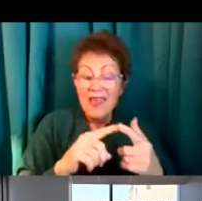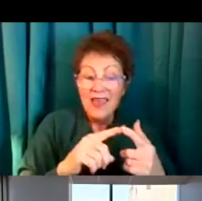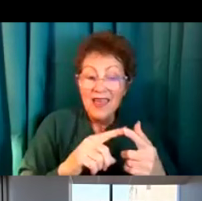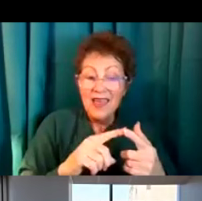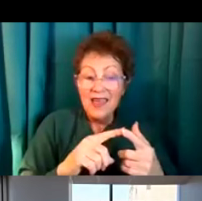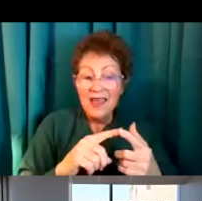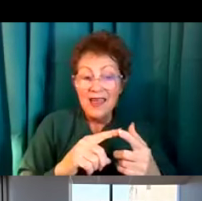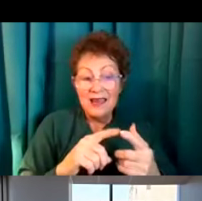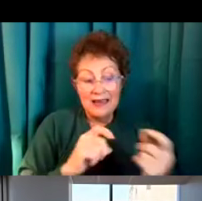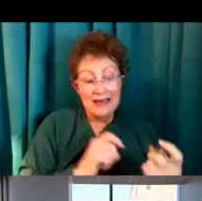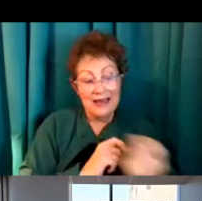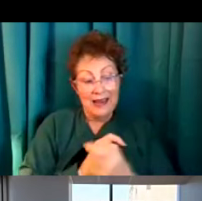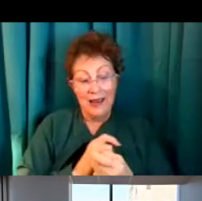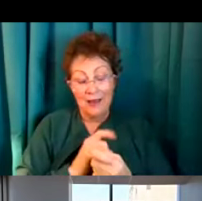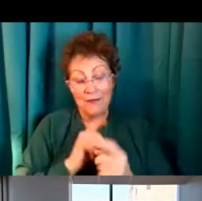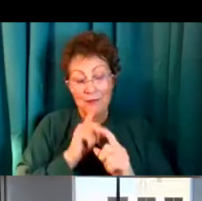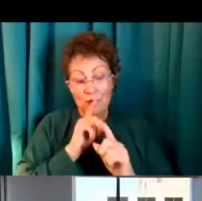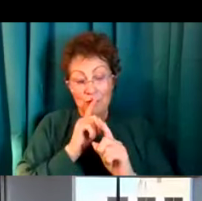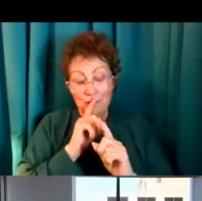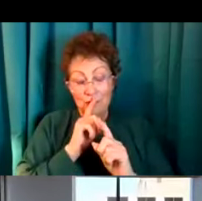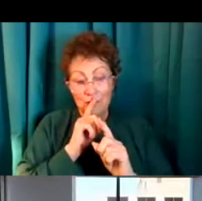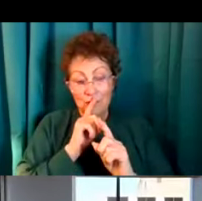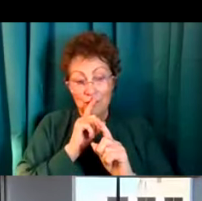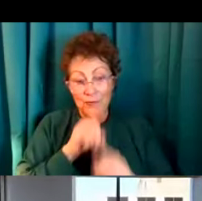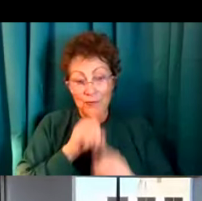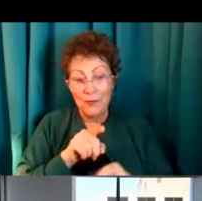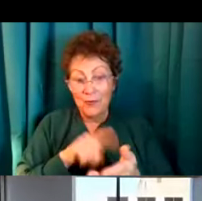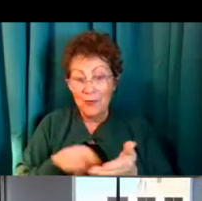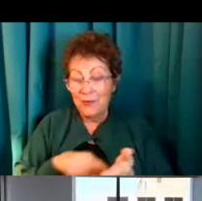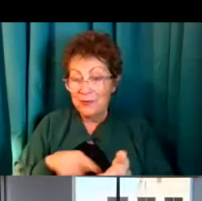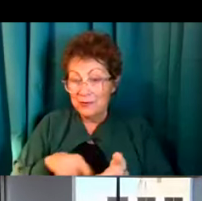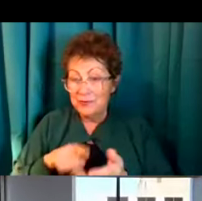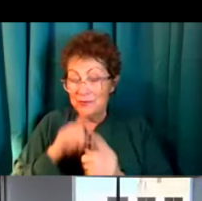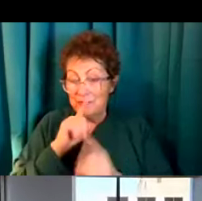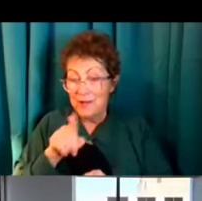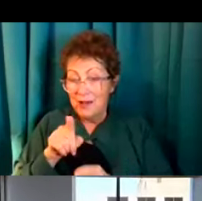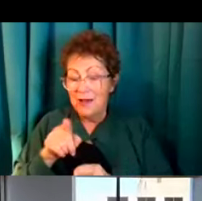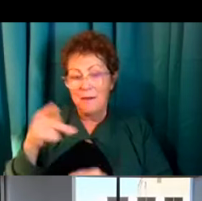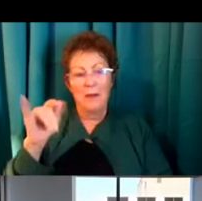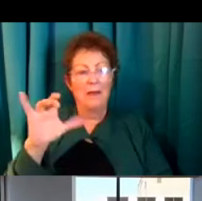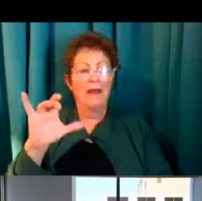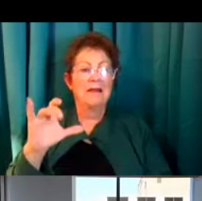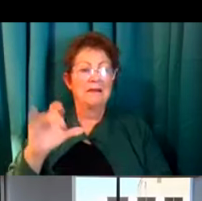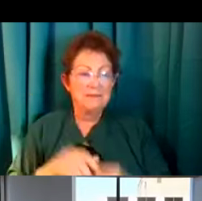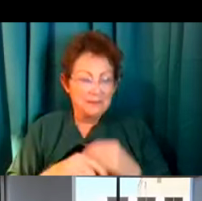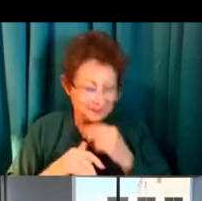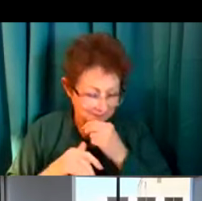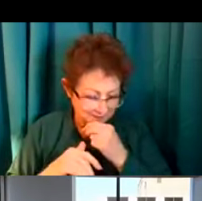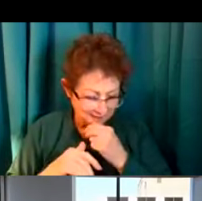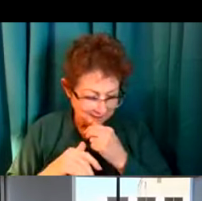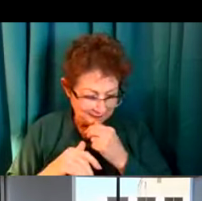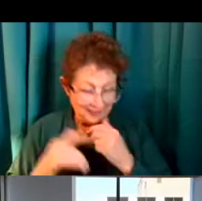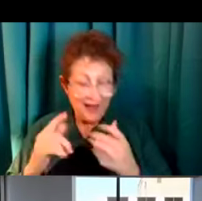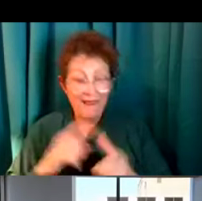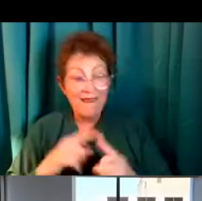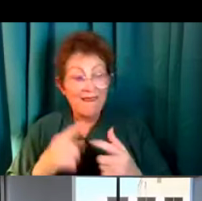those research results public, and that it can work in that way. And then